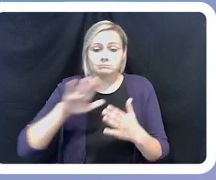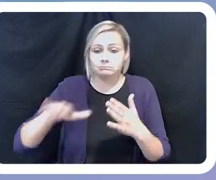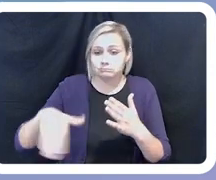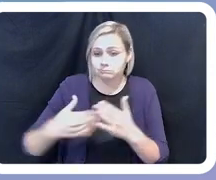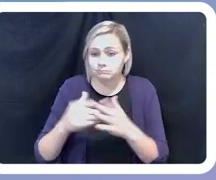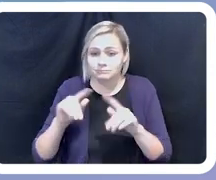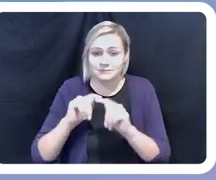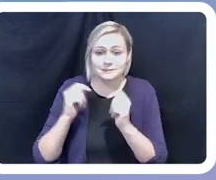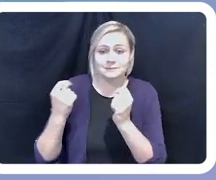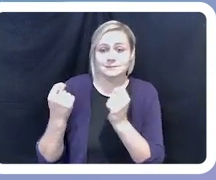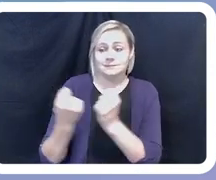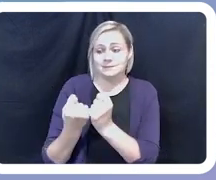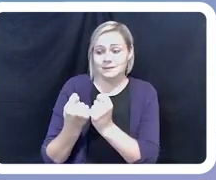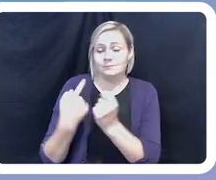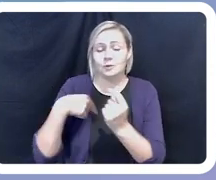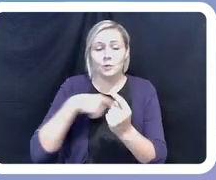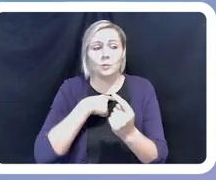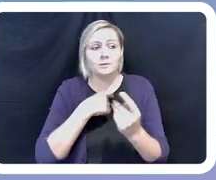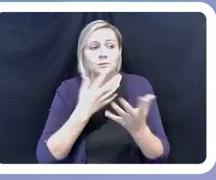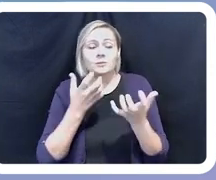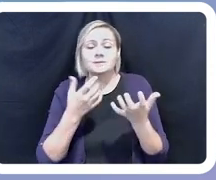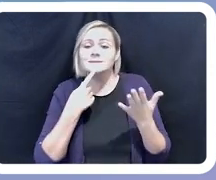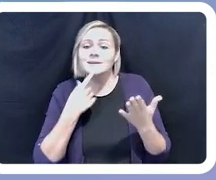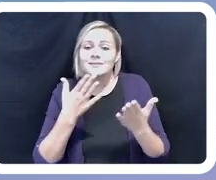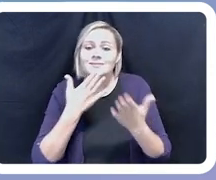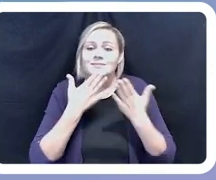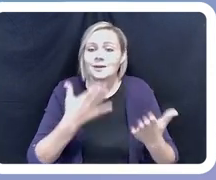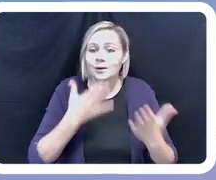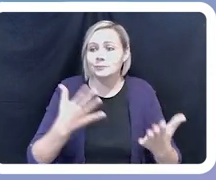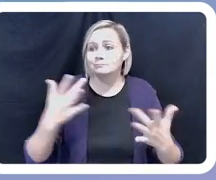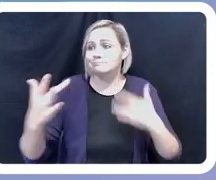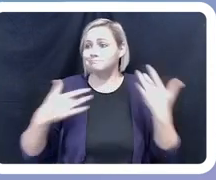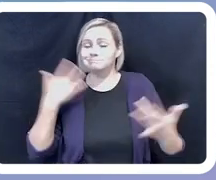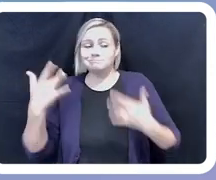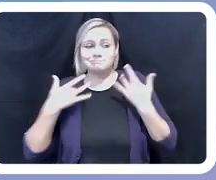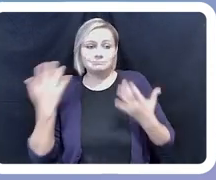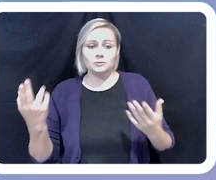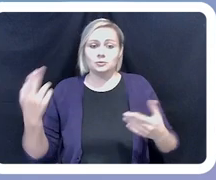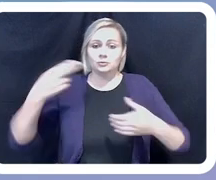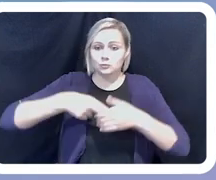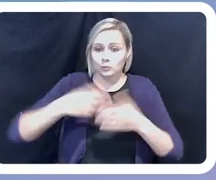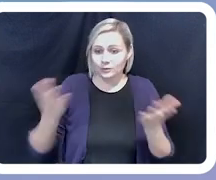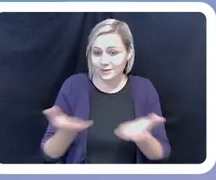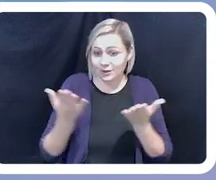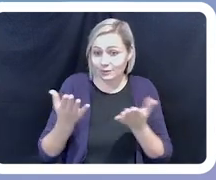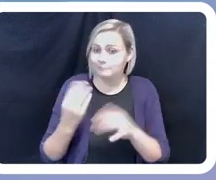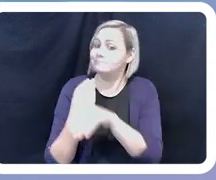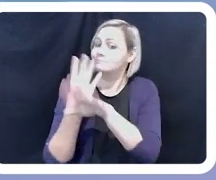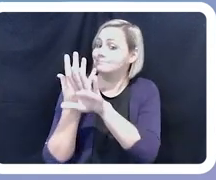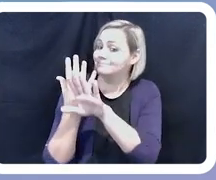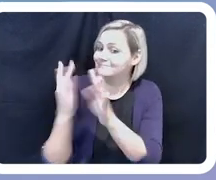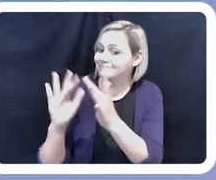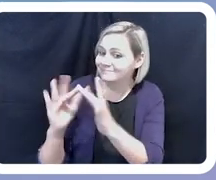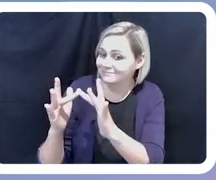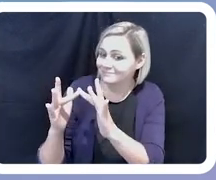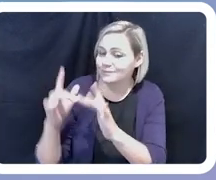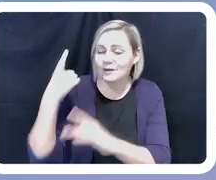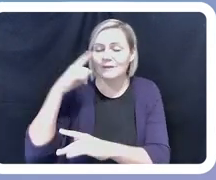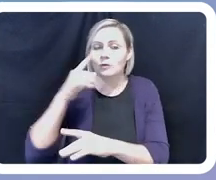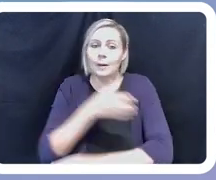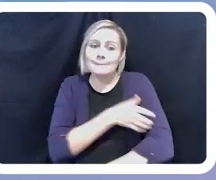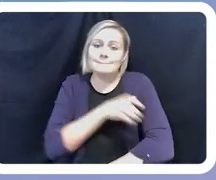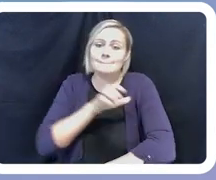our entire Best Buddies team, we are so excited that you are joining us here virtually for